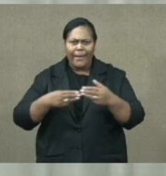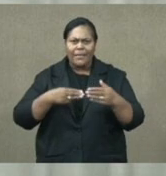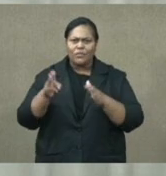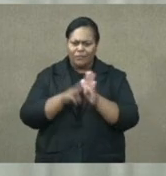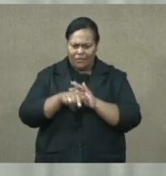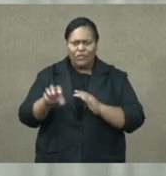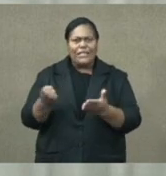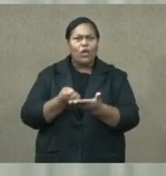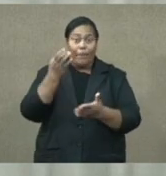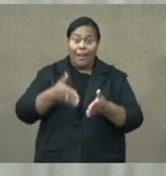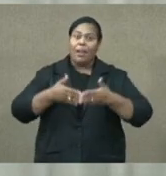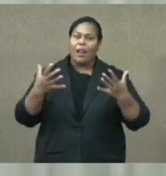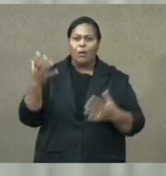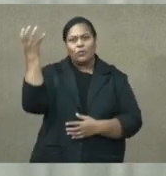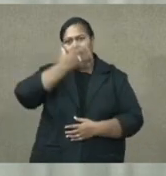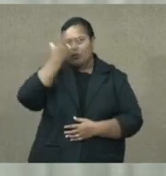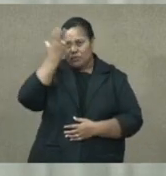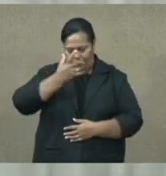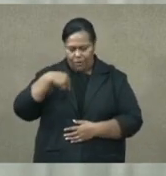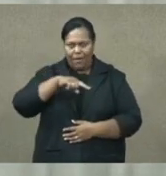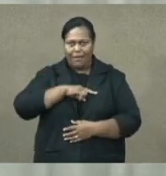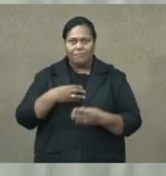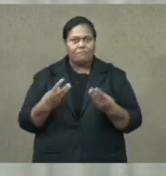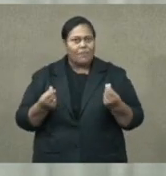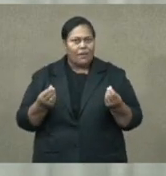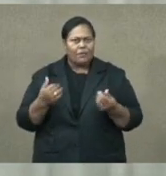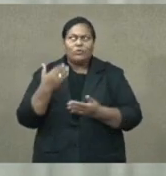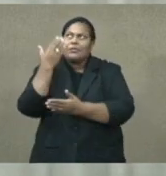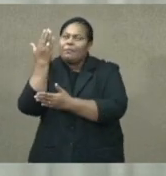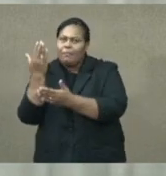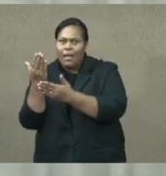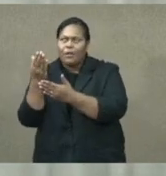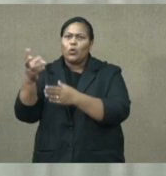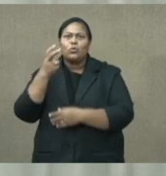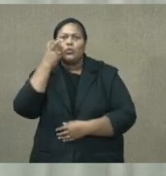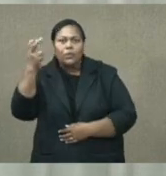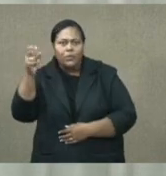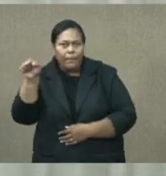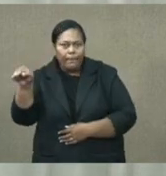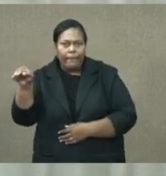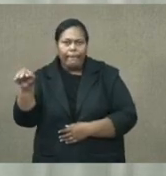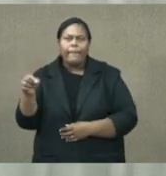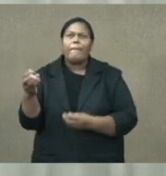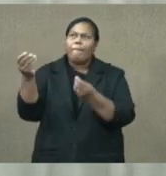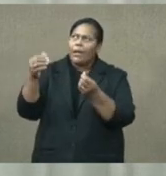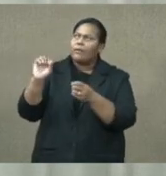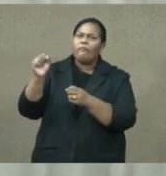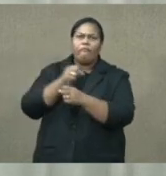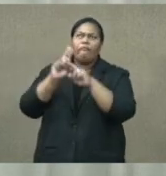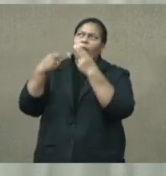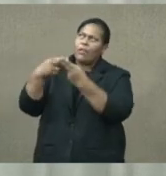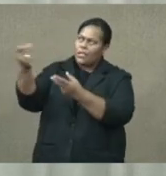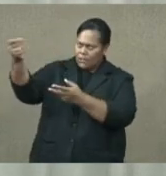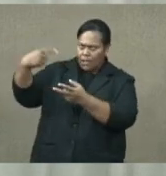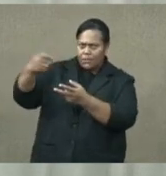us dangerously exposed with too much reliance on tourism and remittances. While we